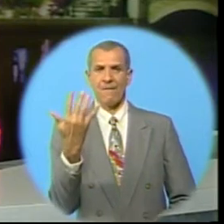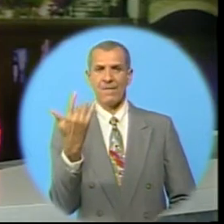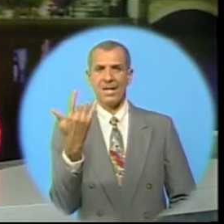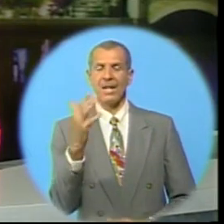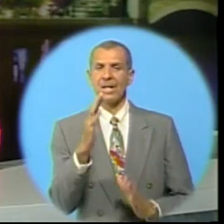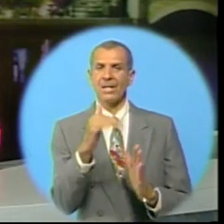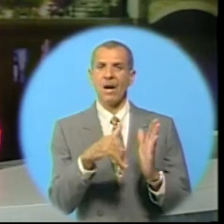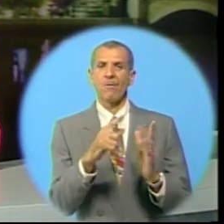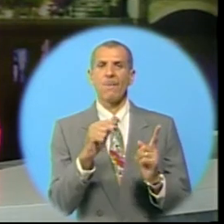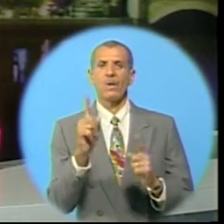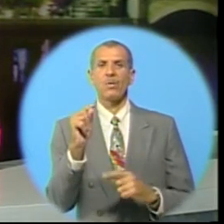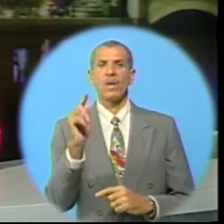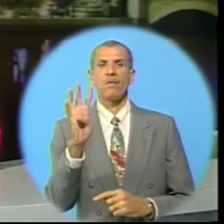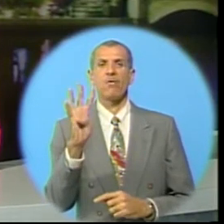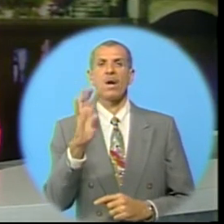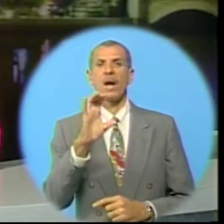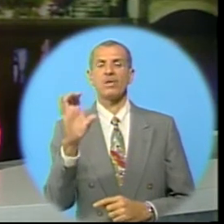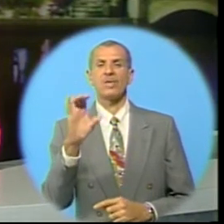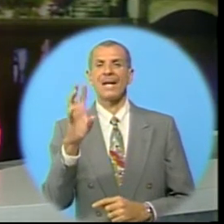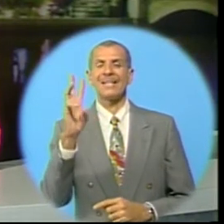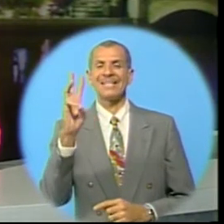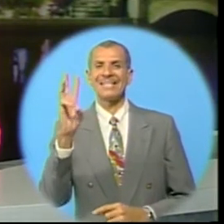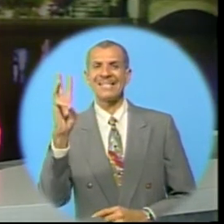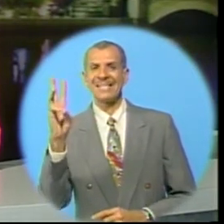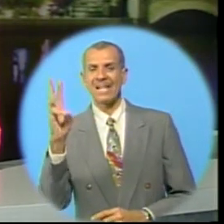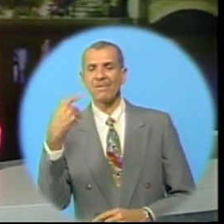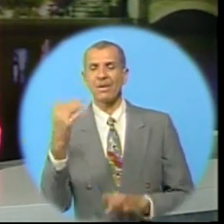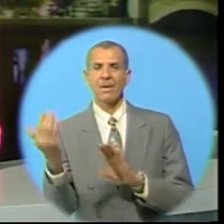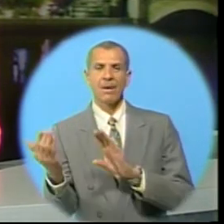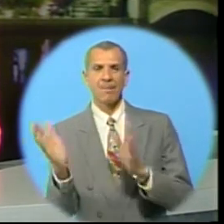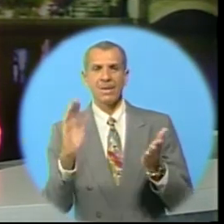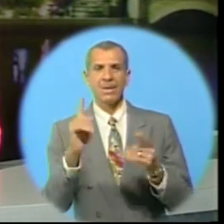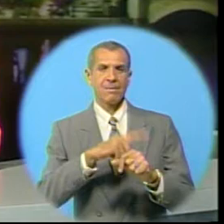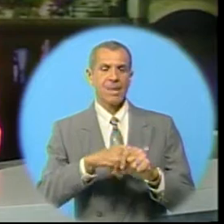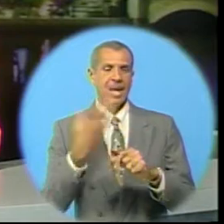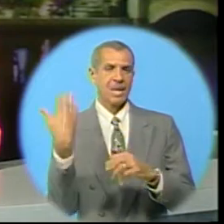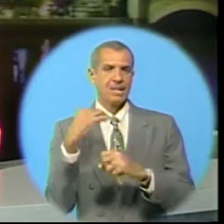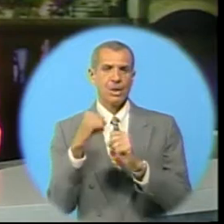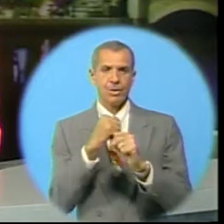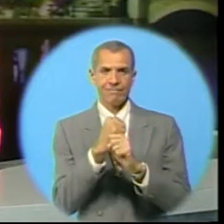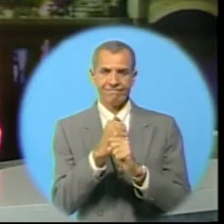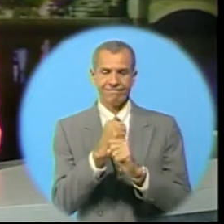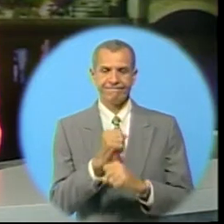is down from the 2,466 for the corresponding period last year.